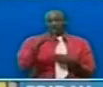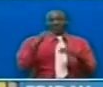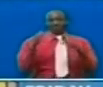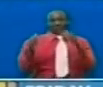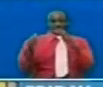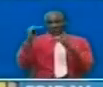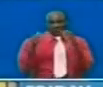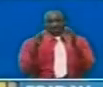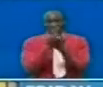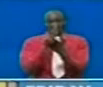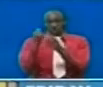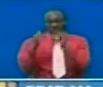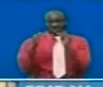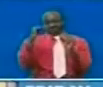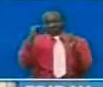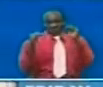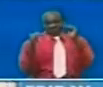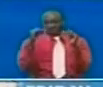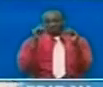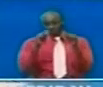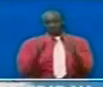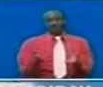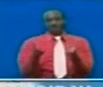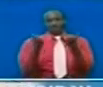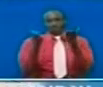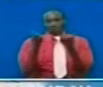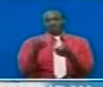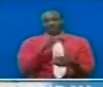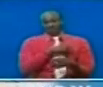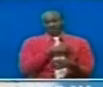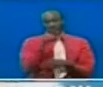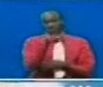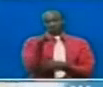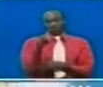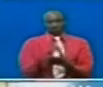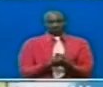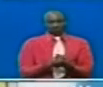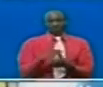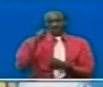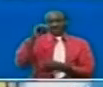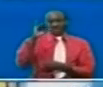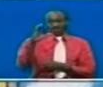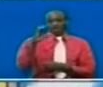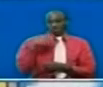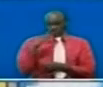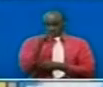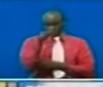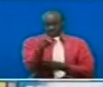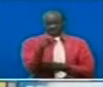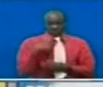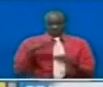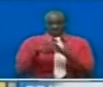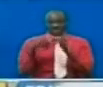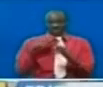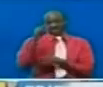leveraging your shareholder funds, and therefore you can improve the return on those funds. NIC wants to use the acquired funds to venture into